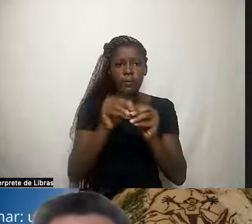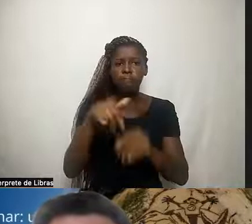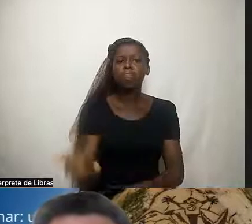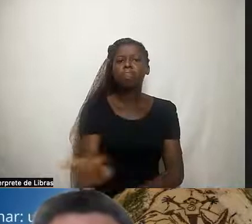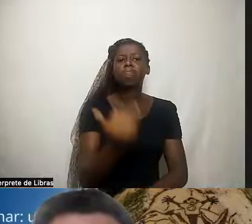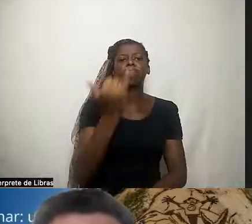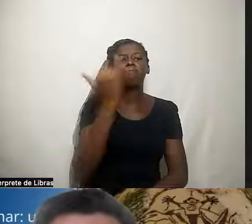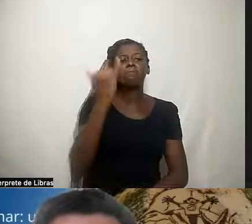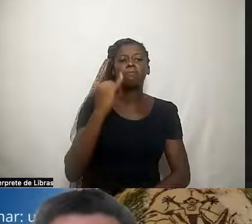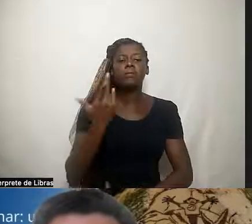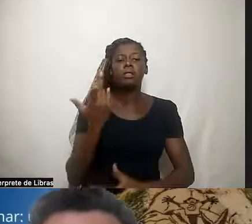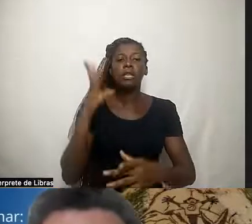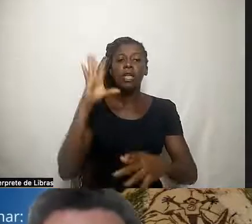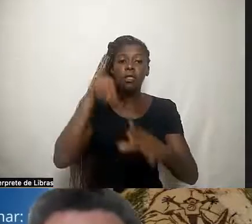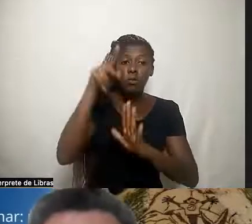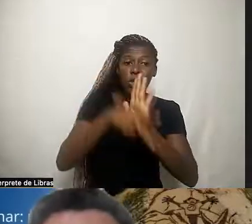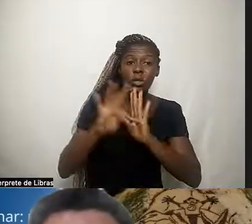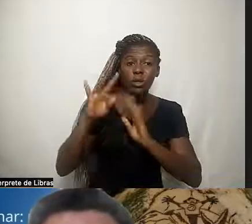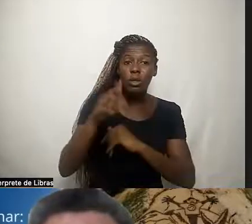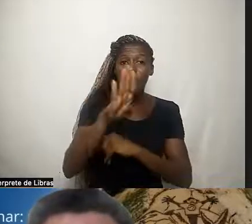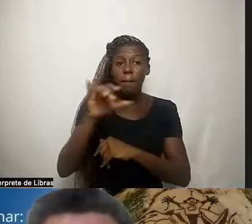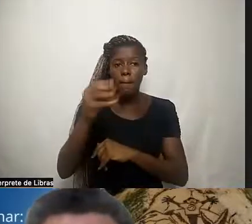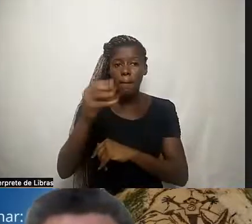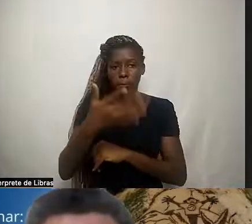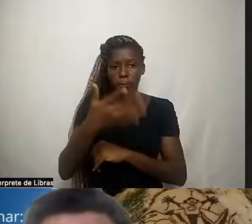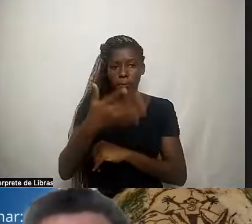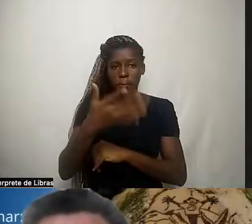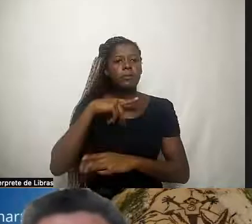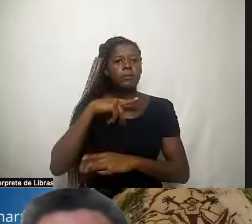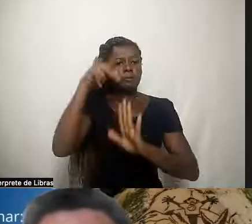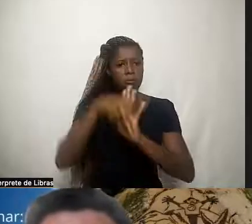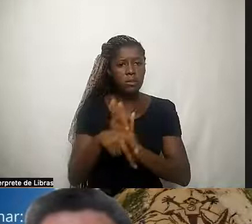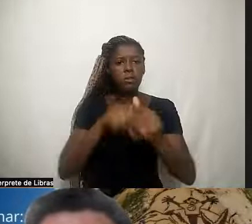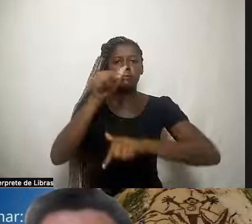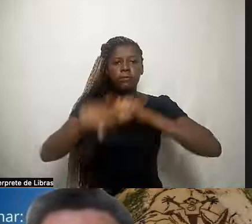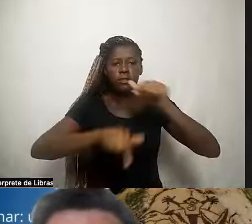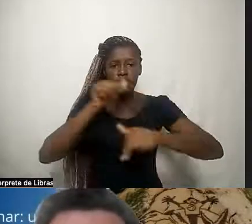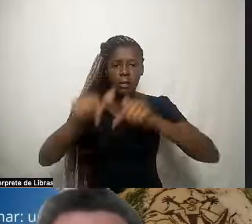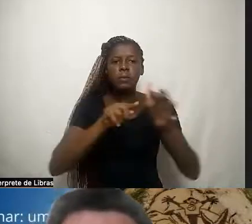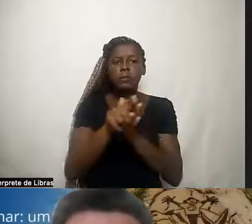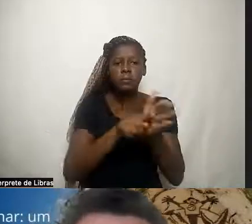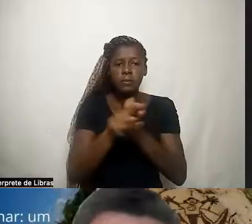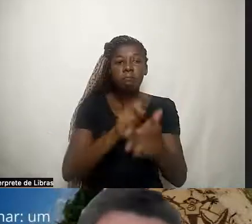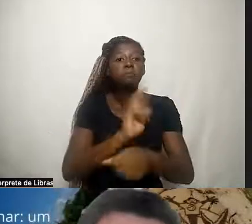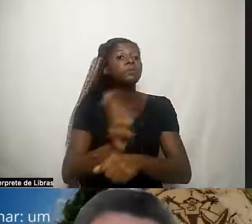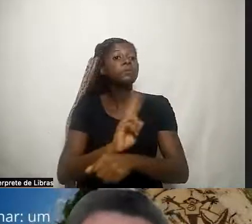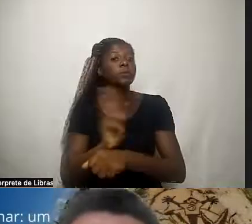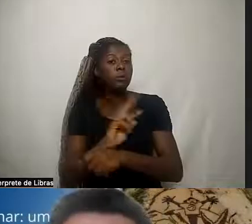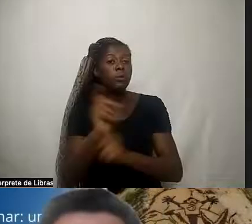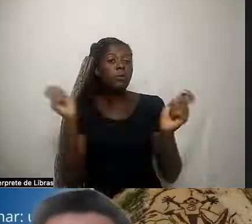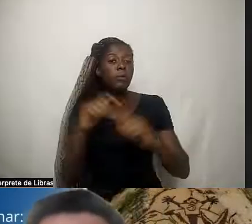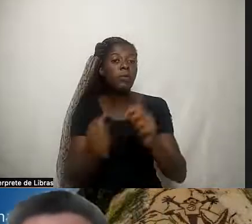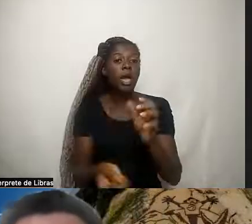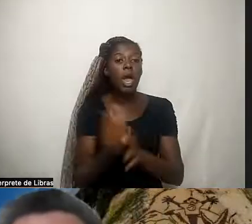and common to all the projects in the Biomar network to bring actions